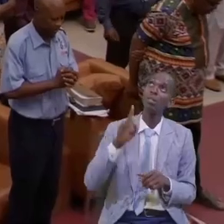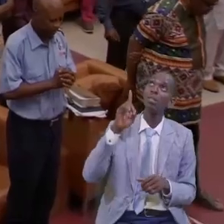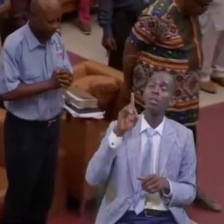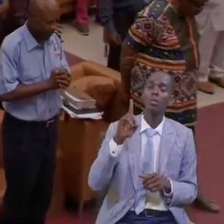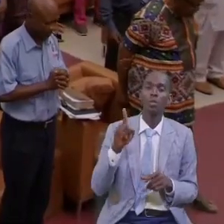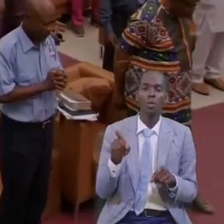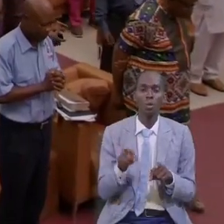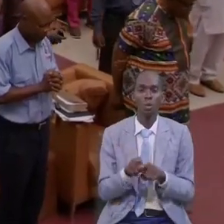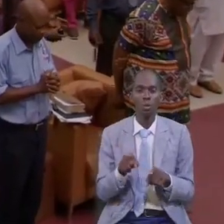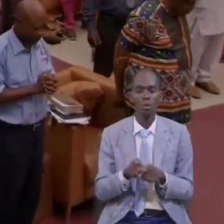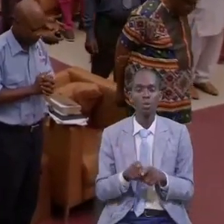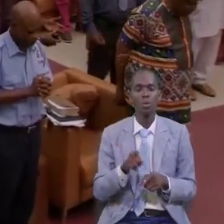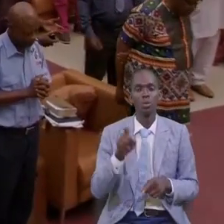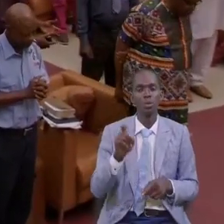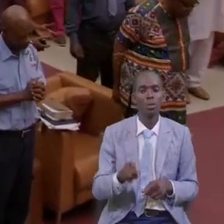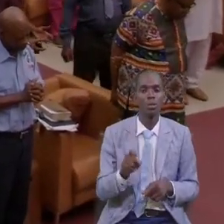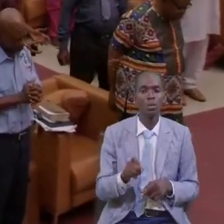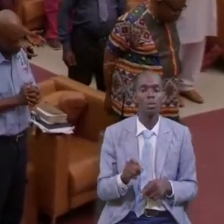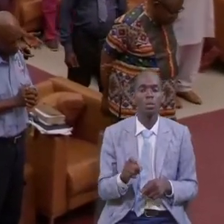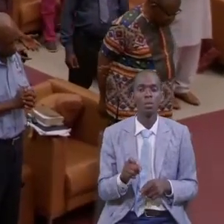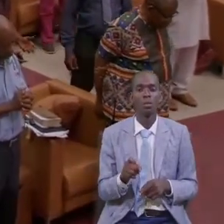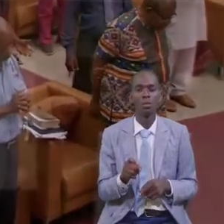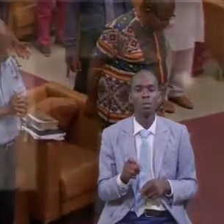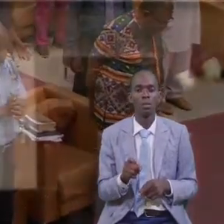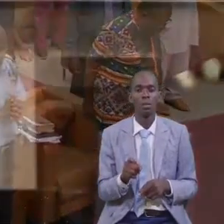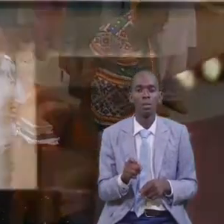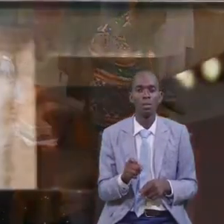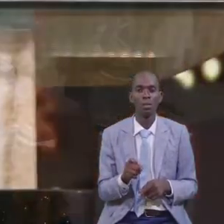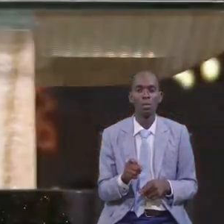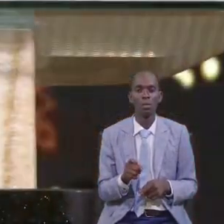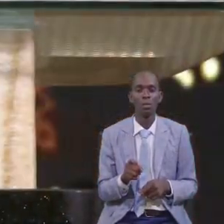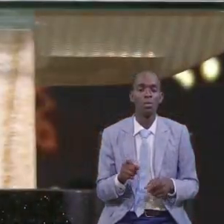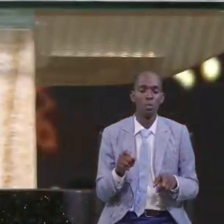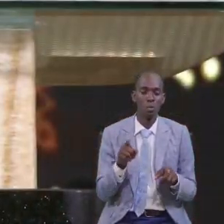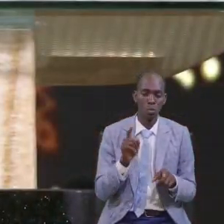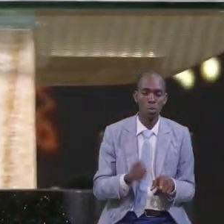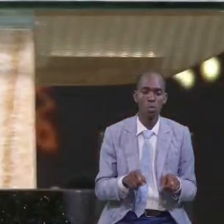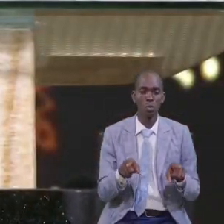ought himself so to walk,